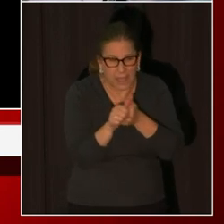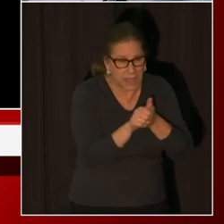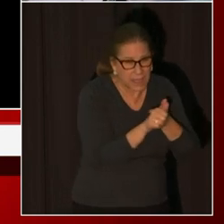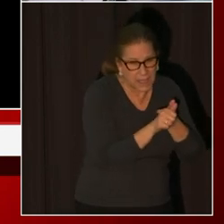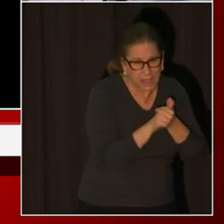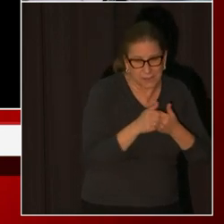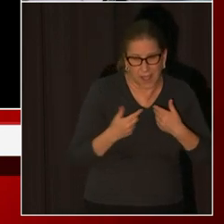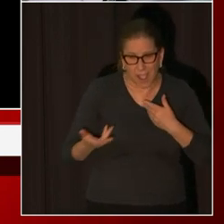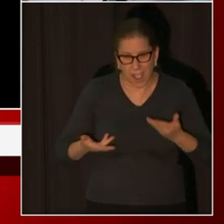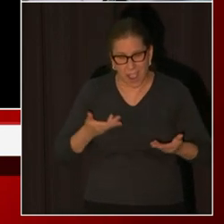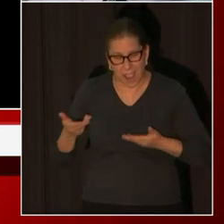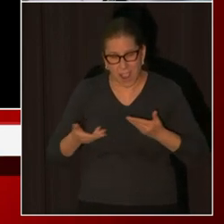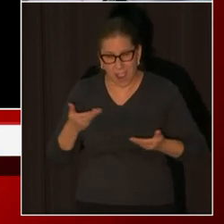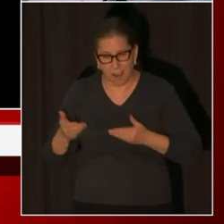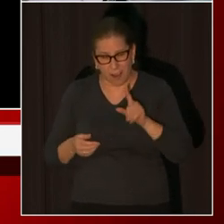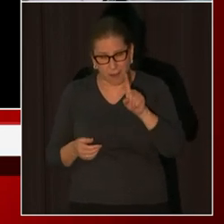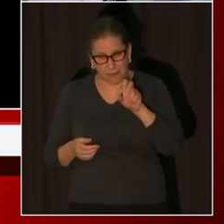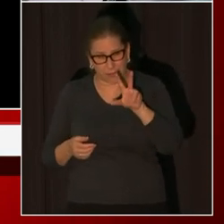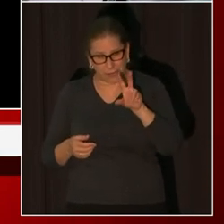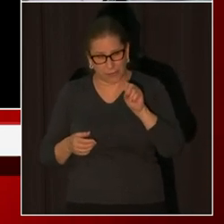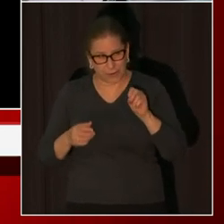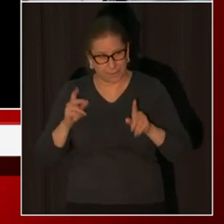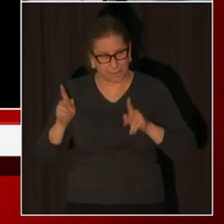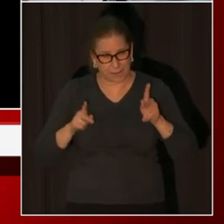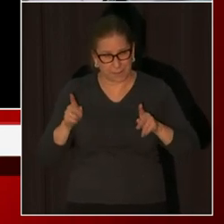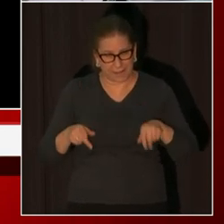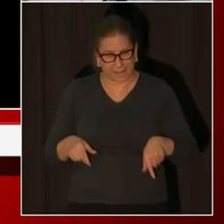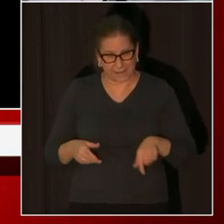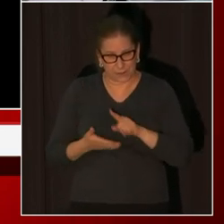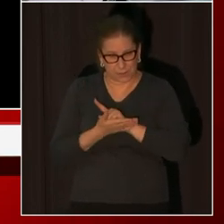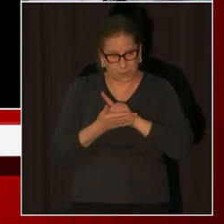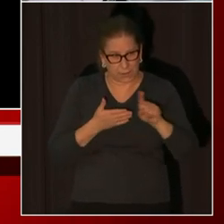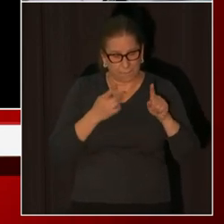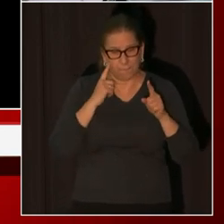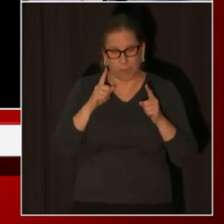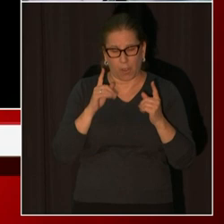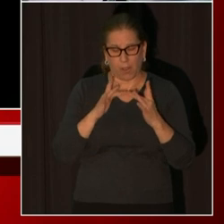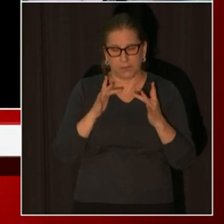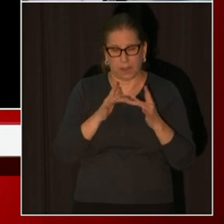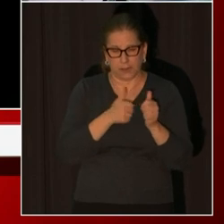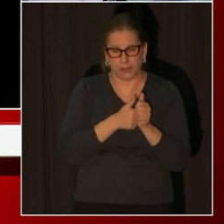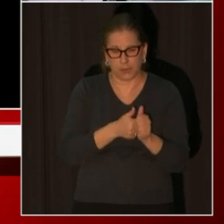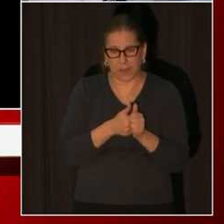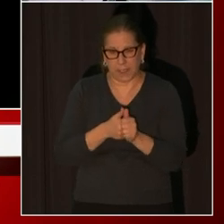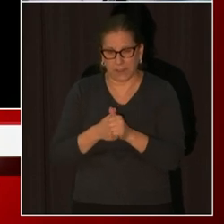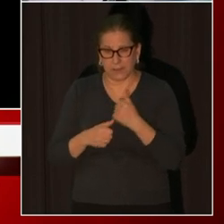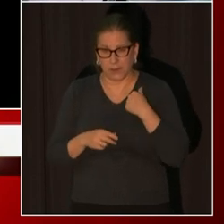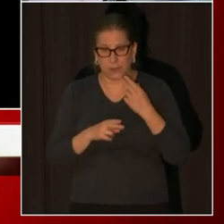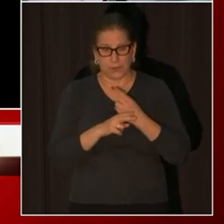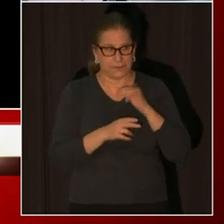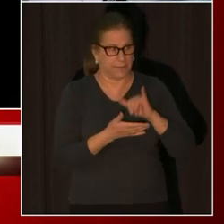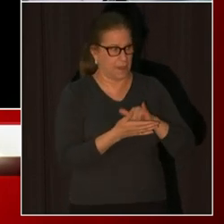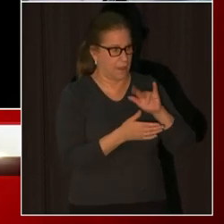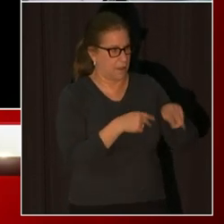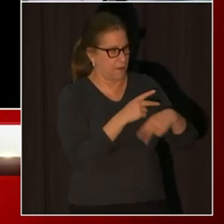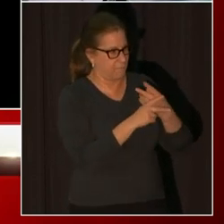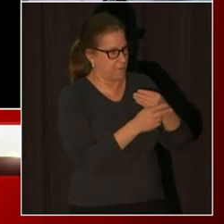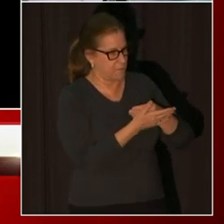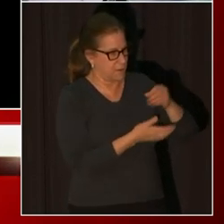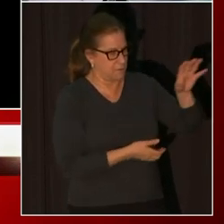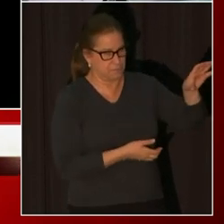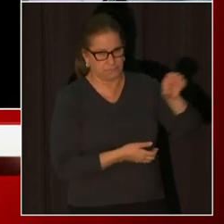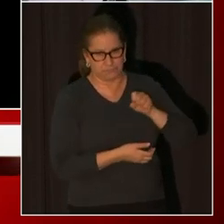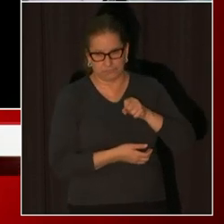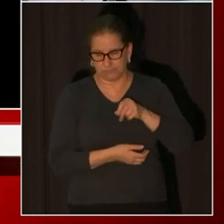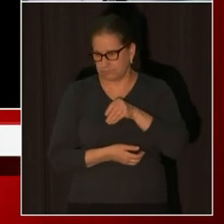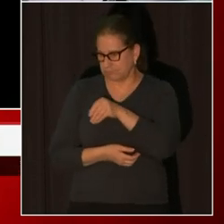this week to begin contact tracing. We're using the contingency cash to pay for that expense. Much of this will be reimbursed by